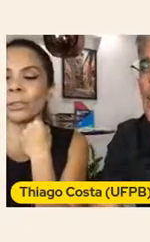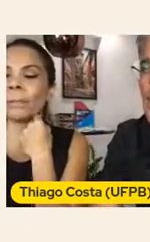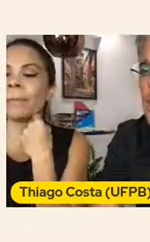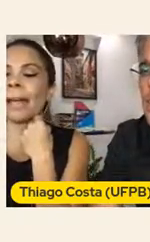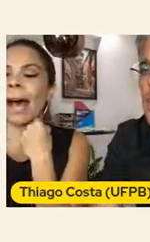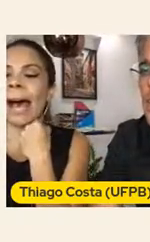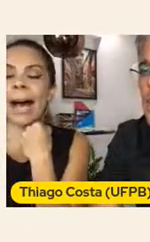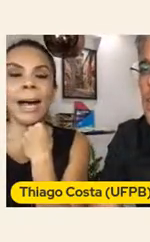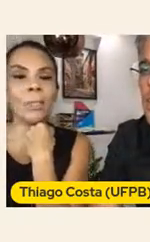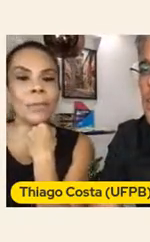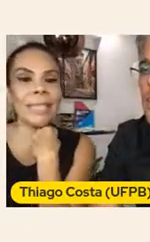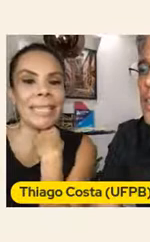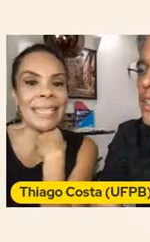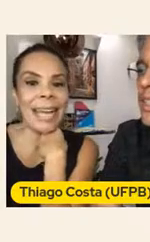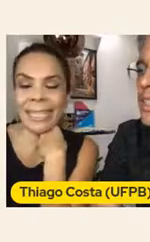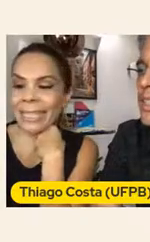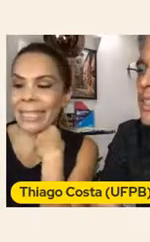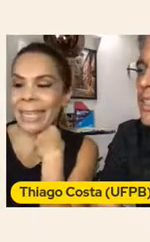to